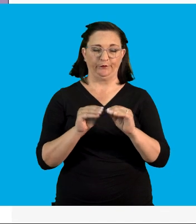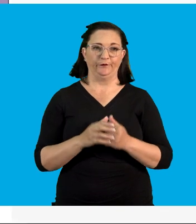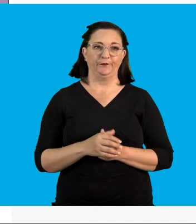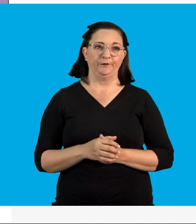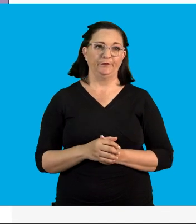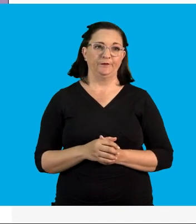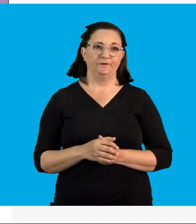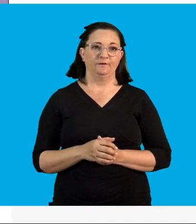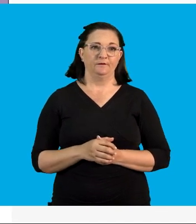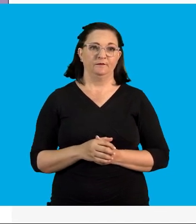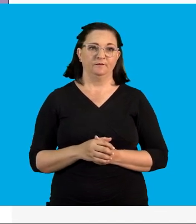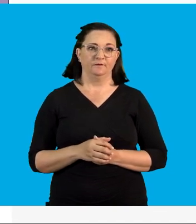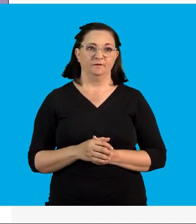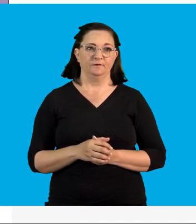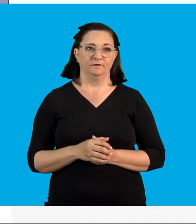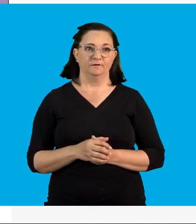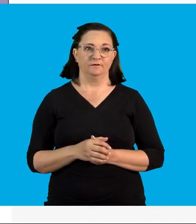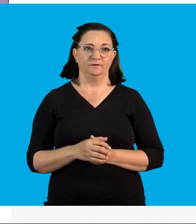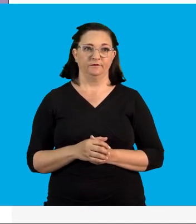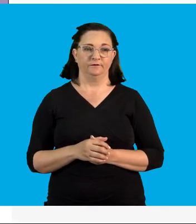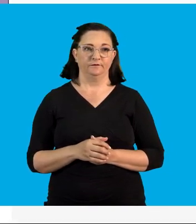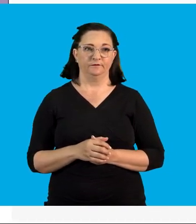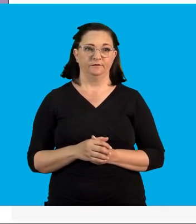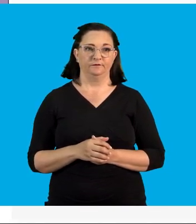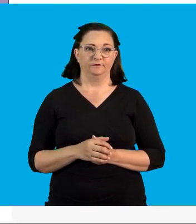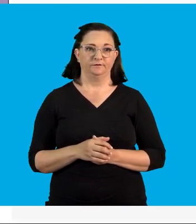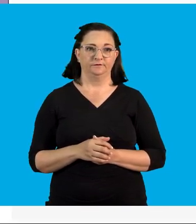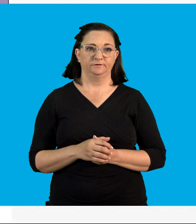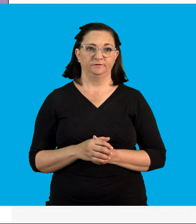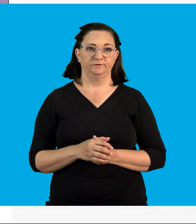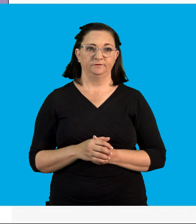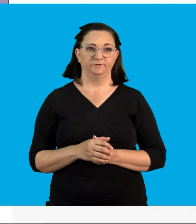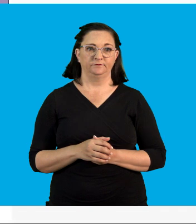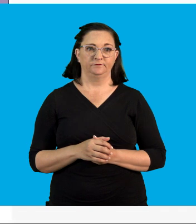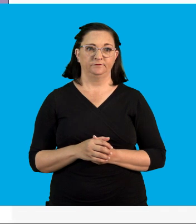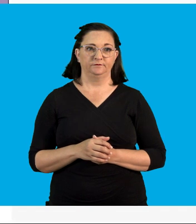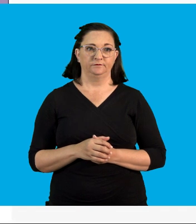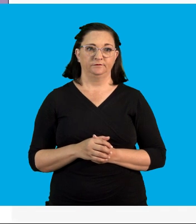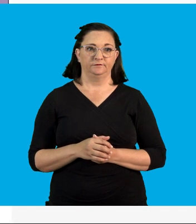one, the third one. Tilt